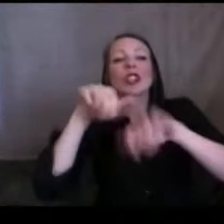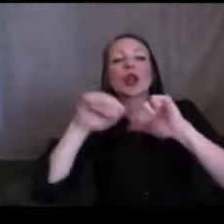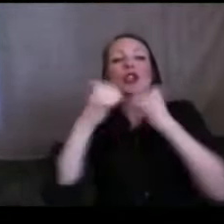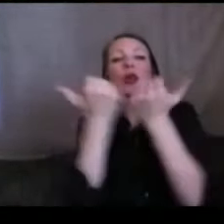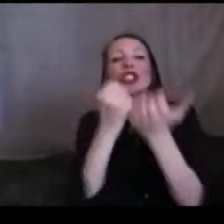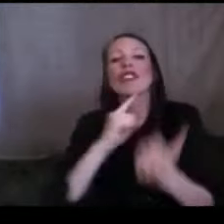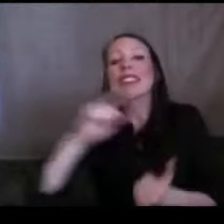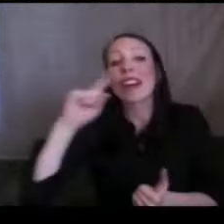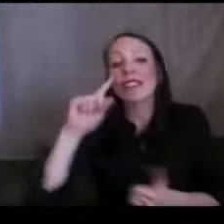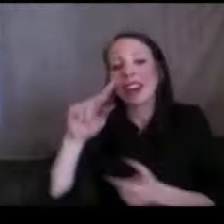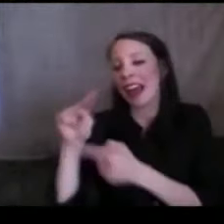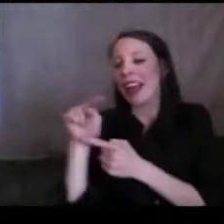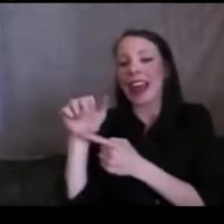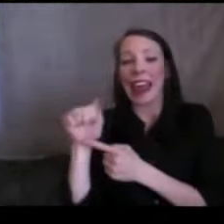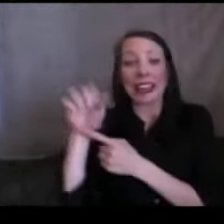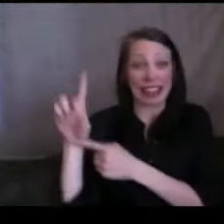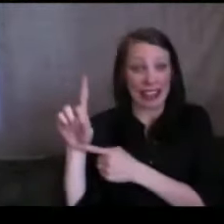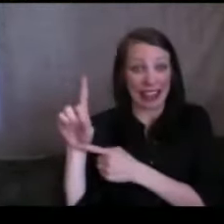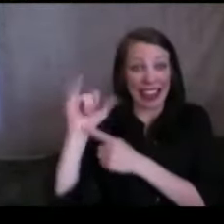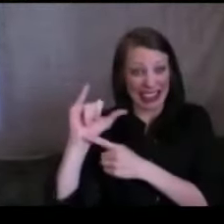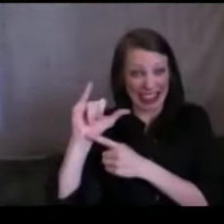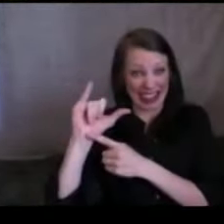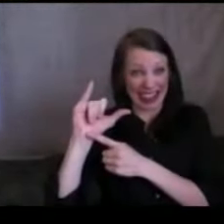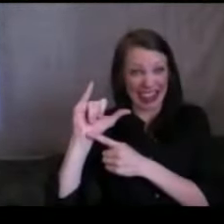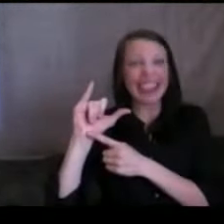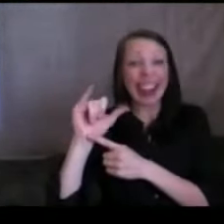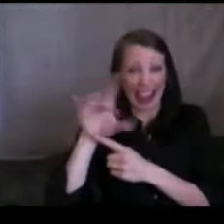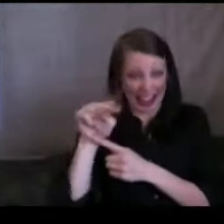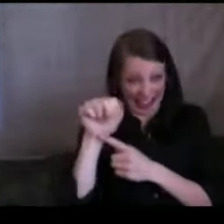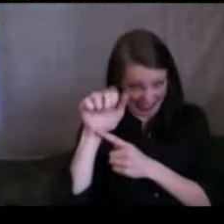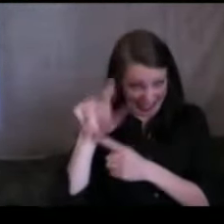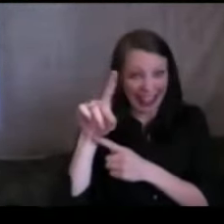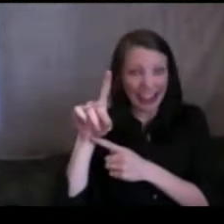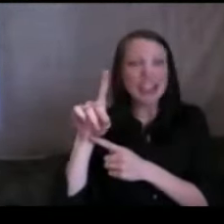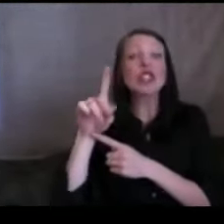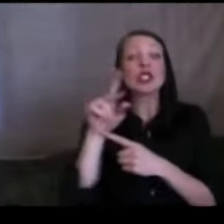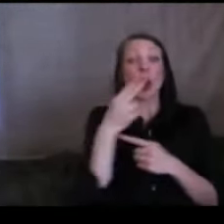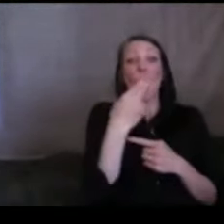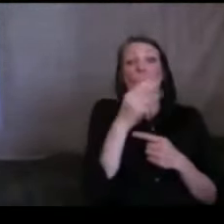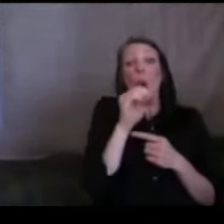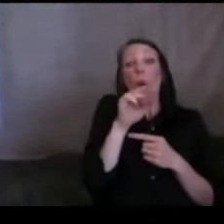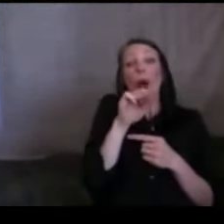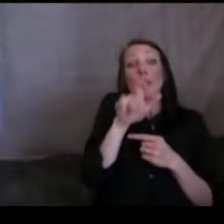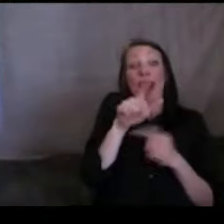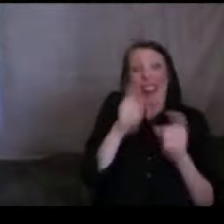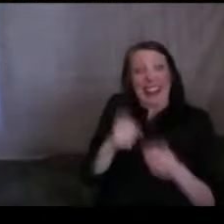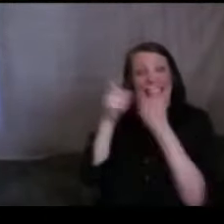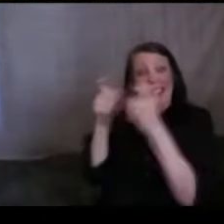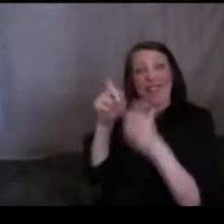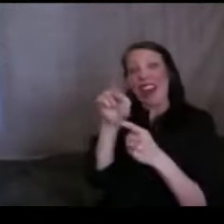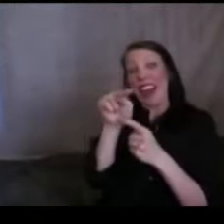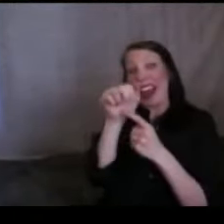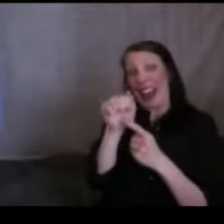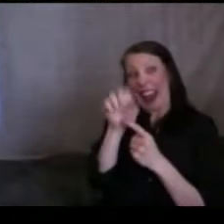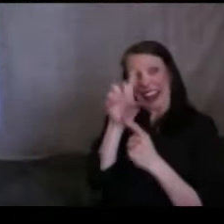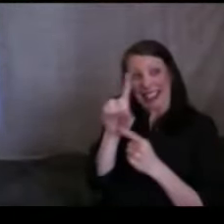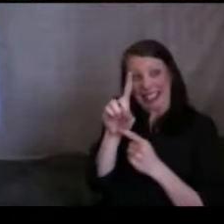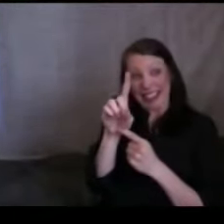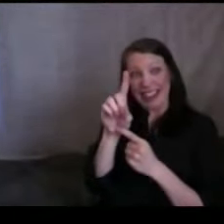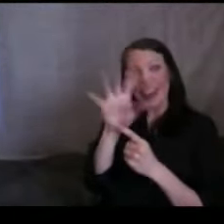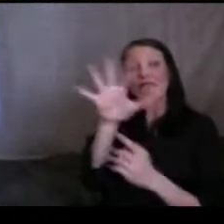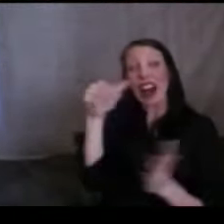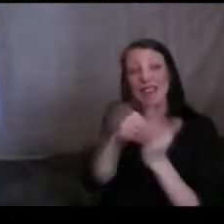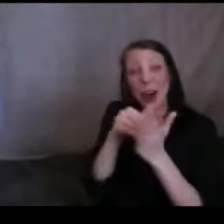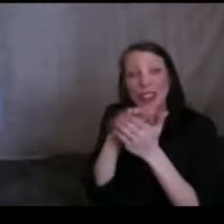a nonprofit organization that focuses on preserving and protecting and promoting the civil and